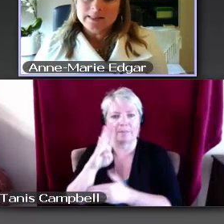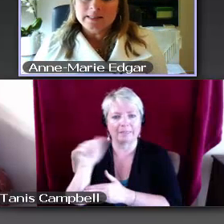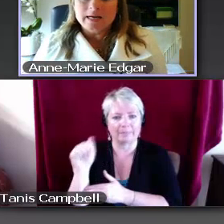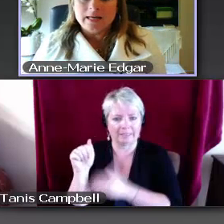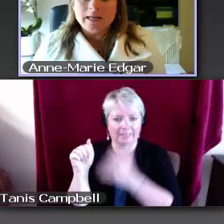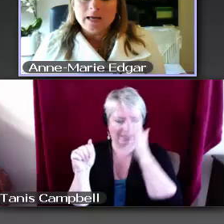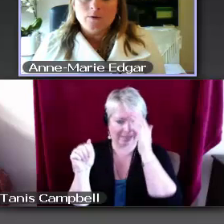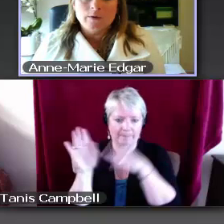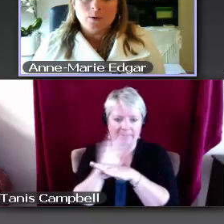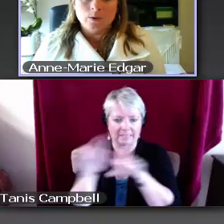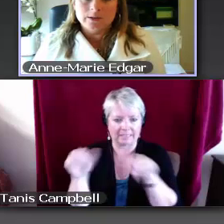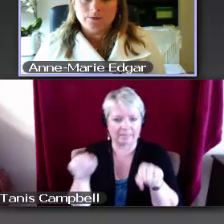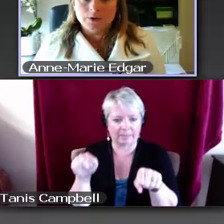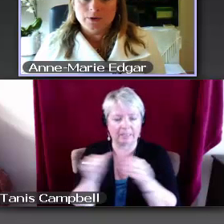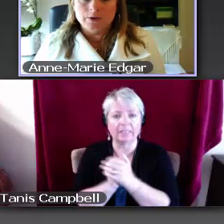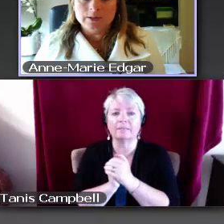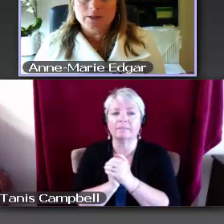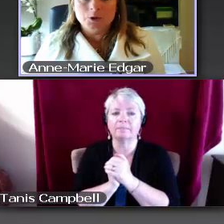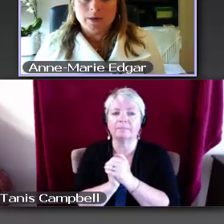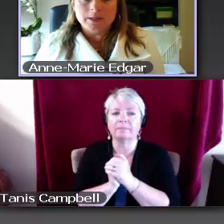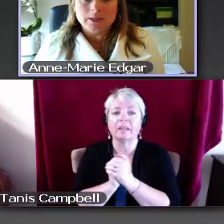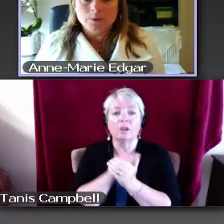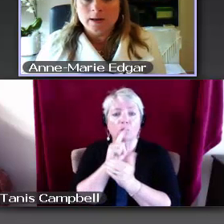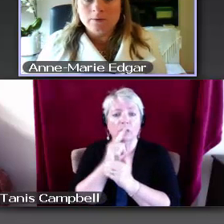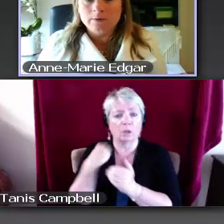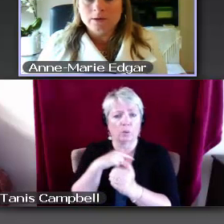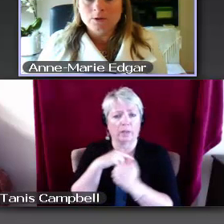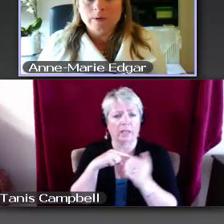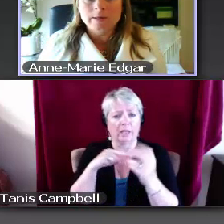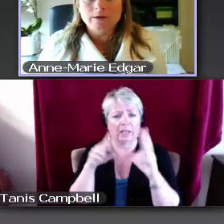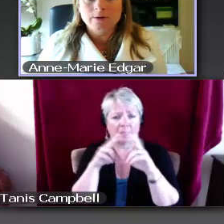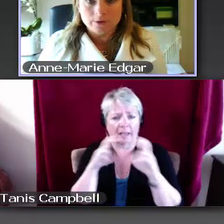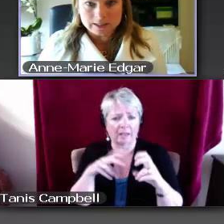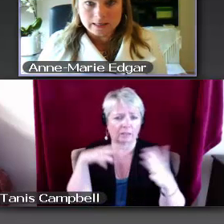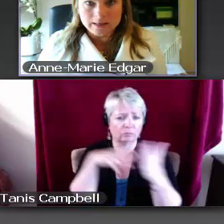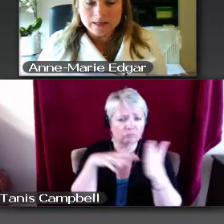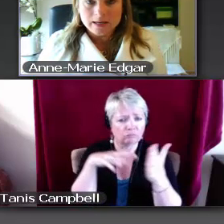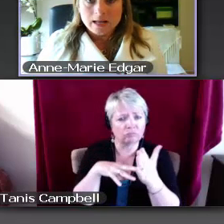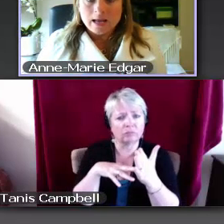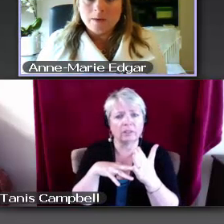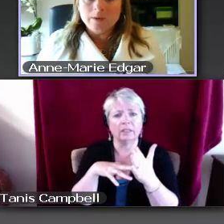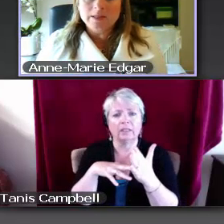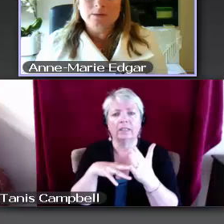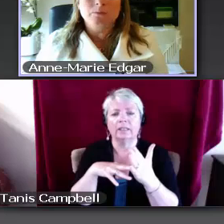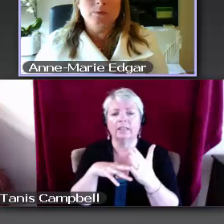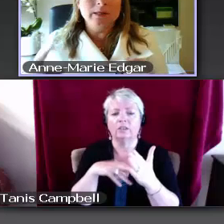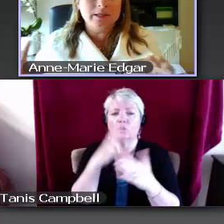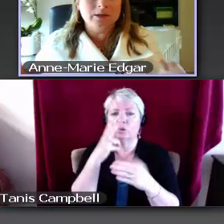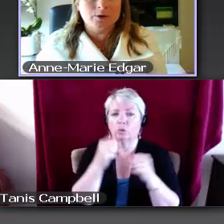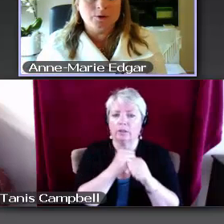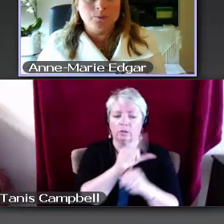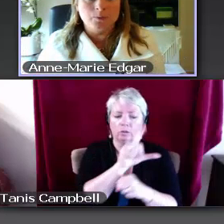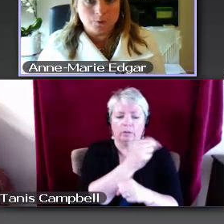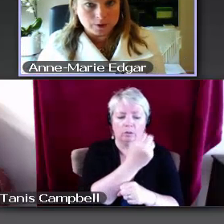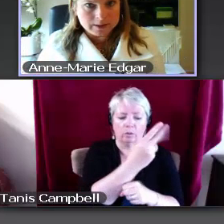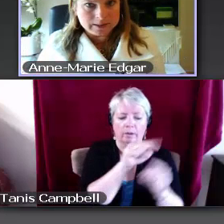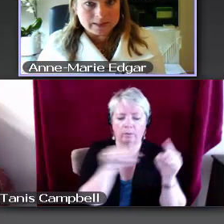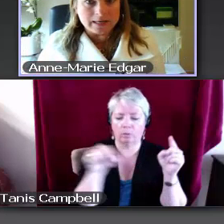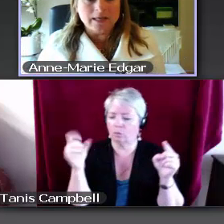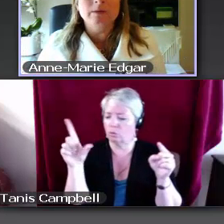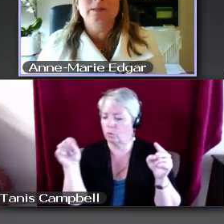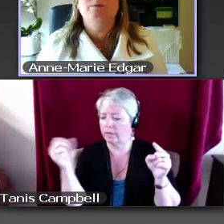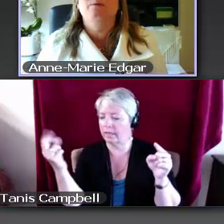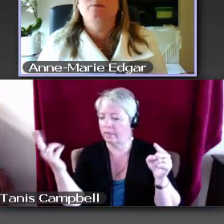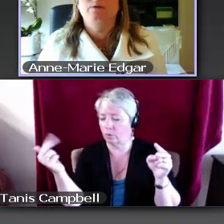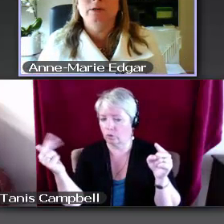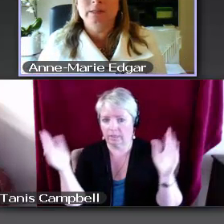we did a study over the course of 2 years in 2012 and 2013, and we really did a good